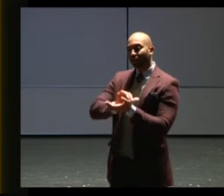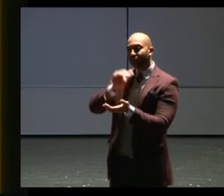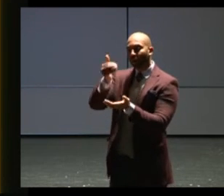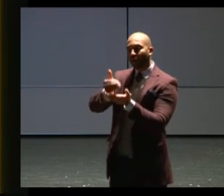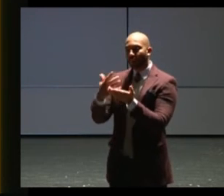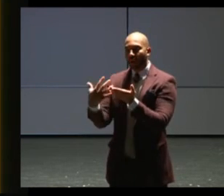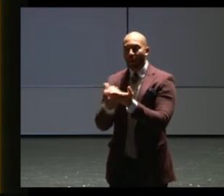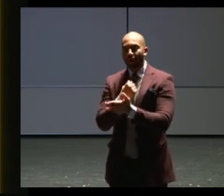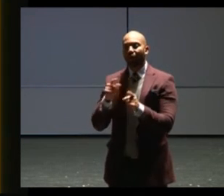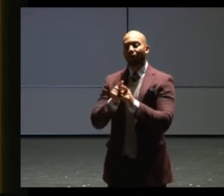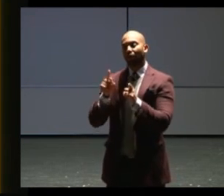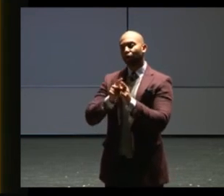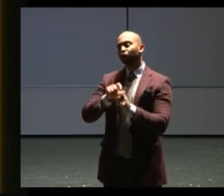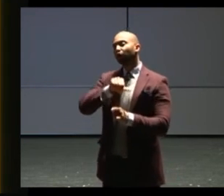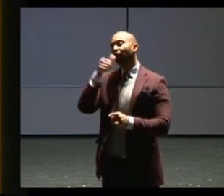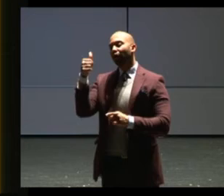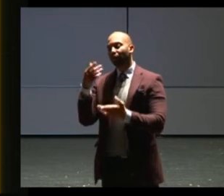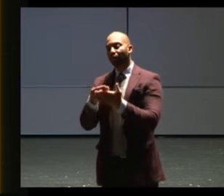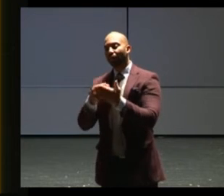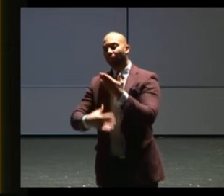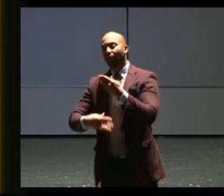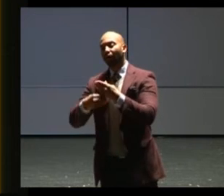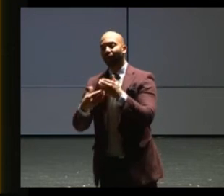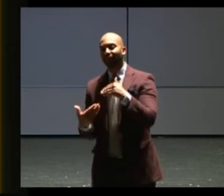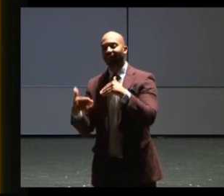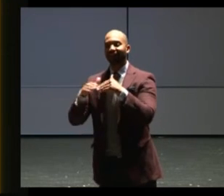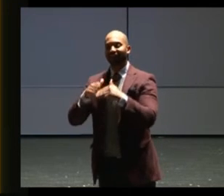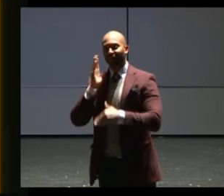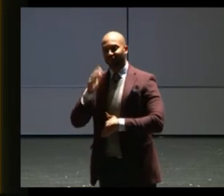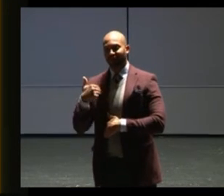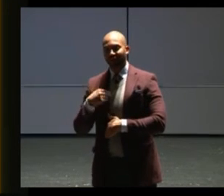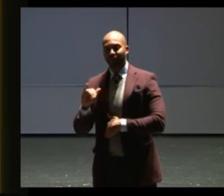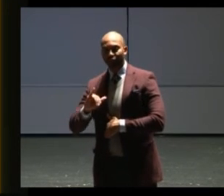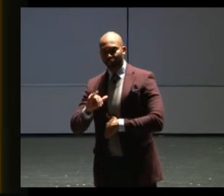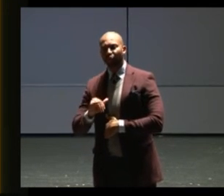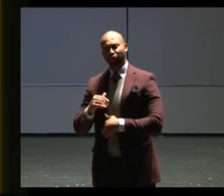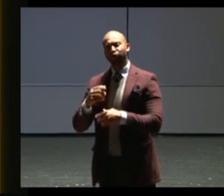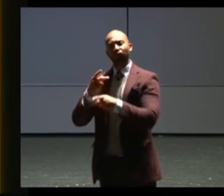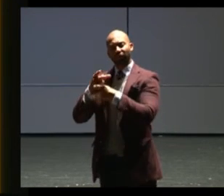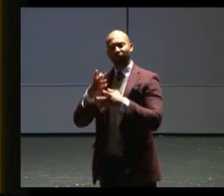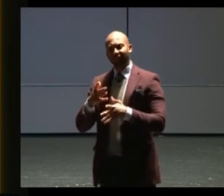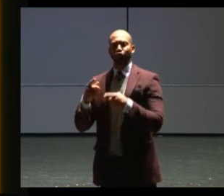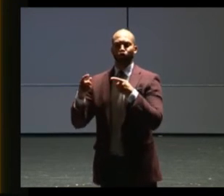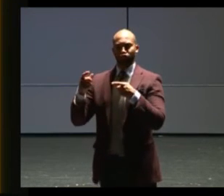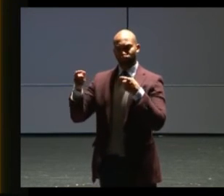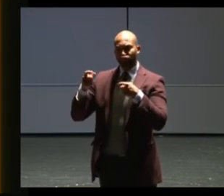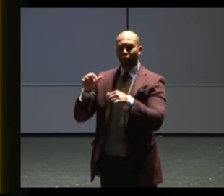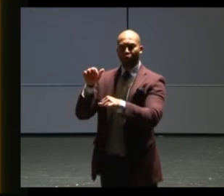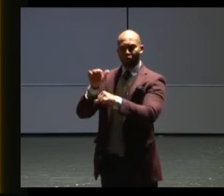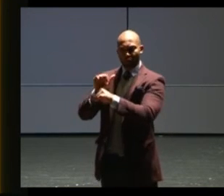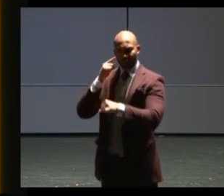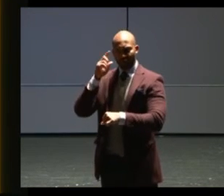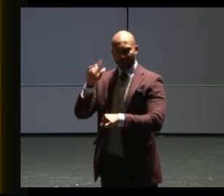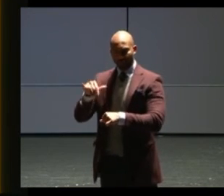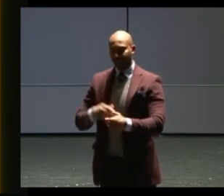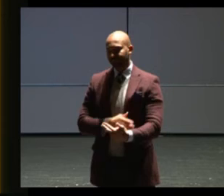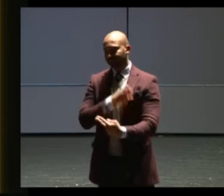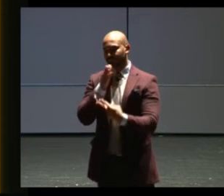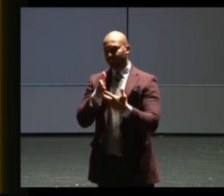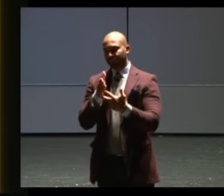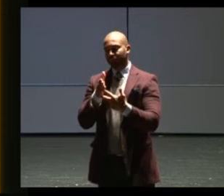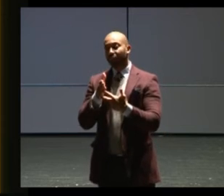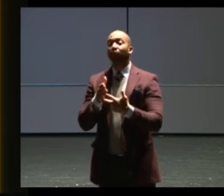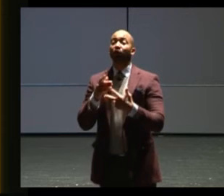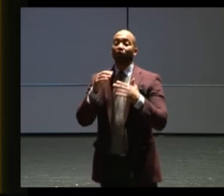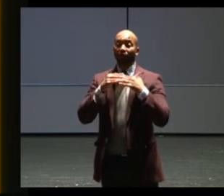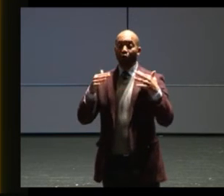additional compensation increases that we'll have. The second piece of this is enhancing our diversity and inclusion, really on the employment